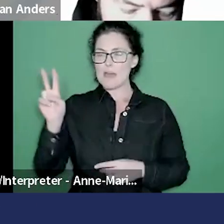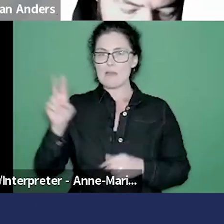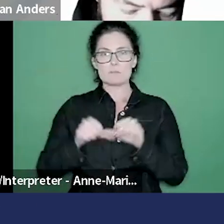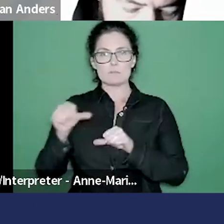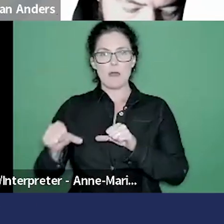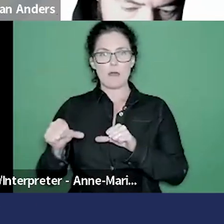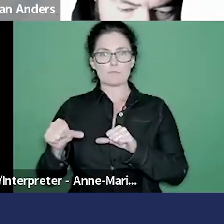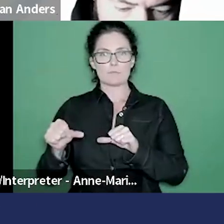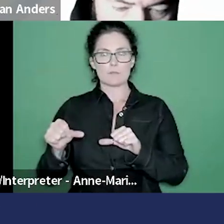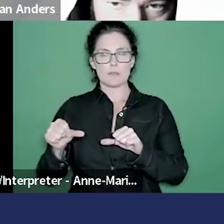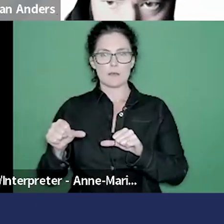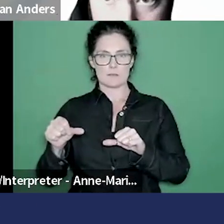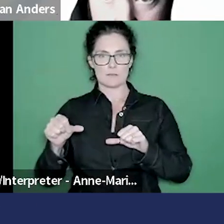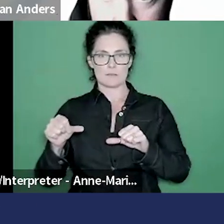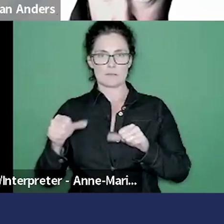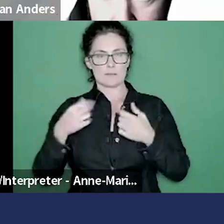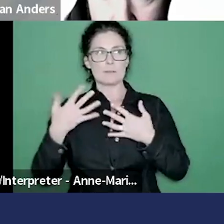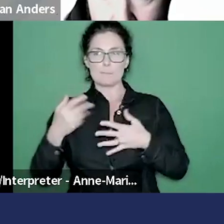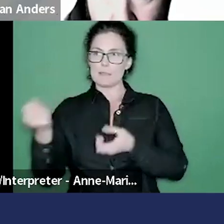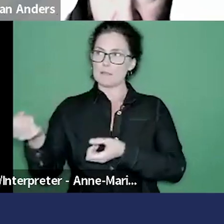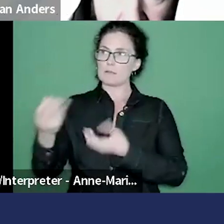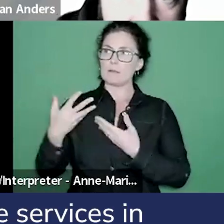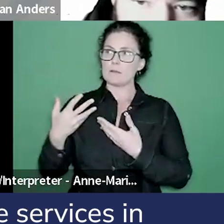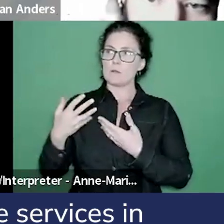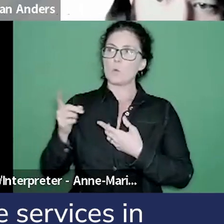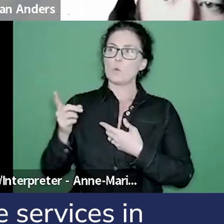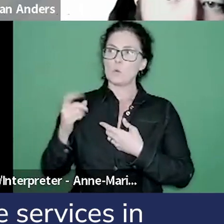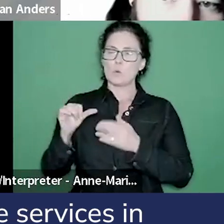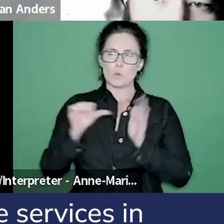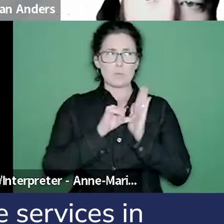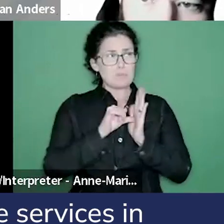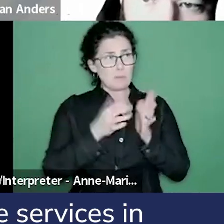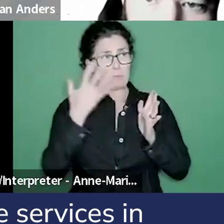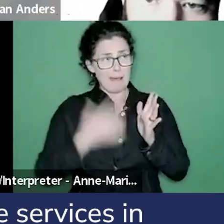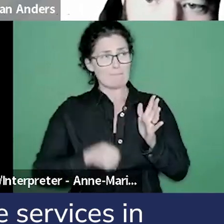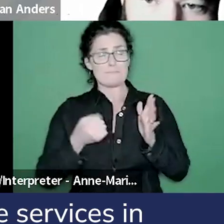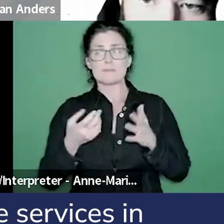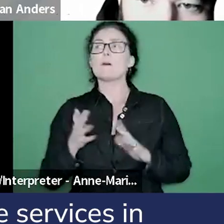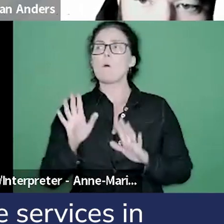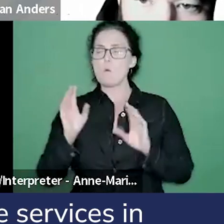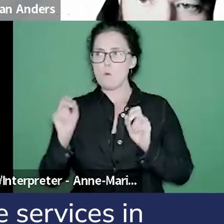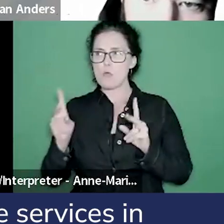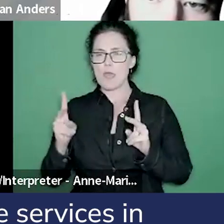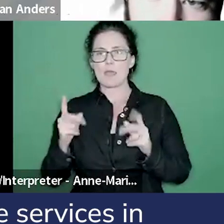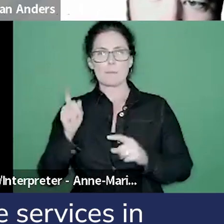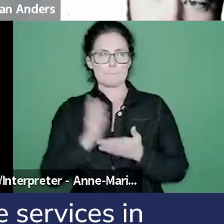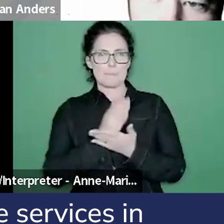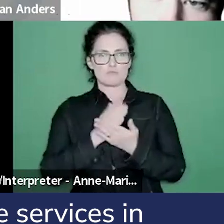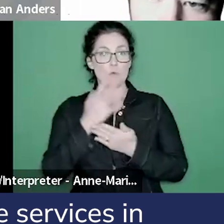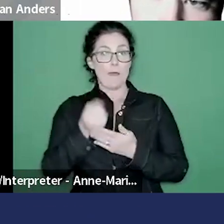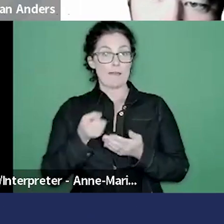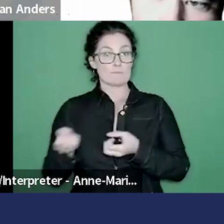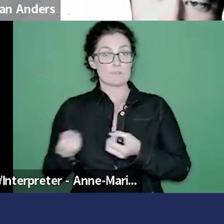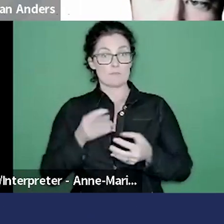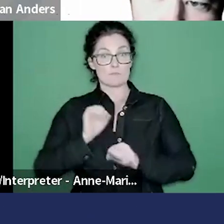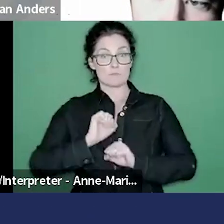they've disclosed that they are having difficulties. And so I guess just to make sure there are services in